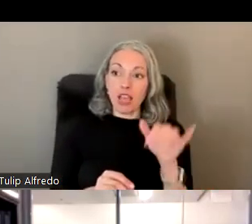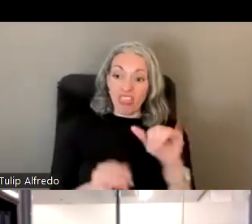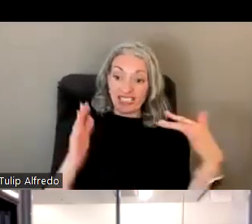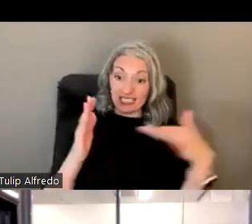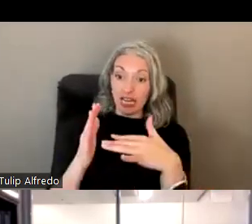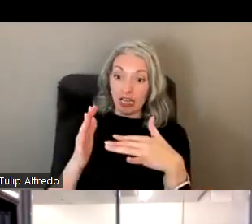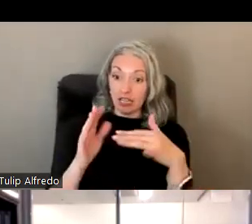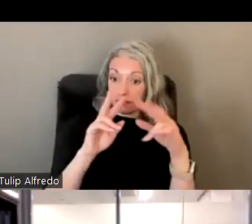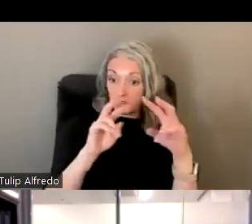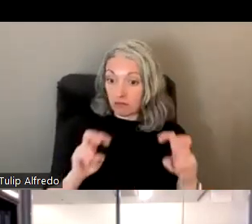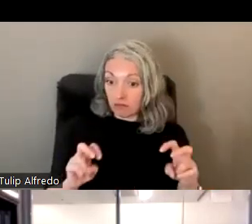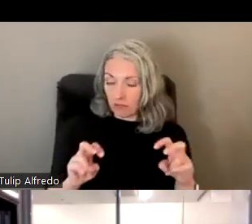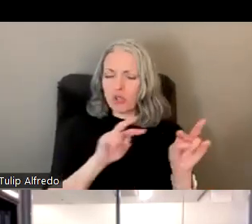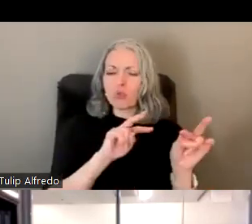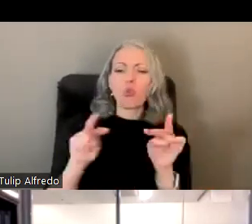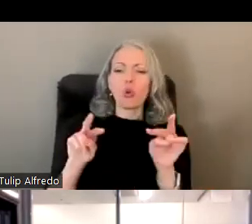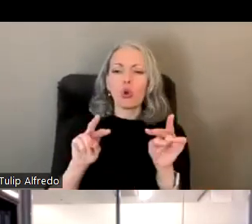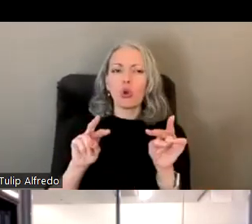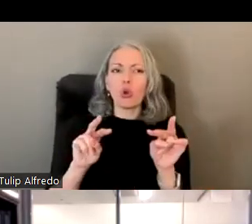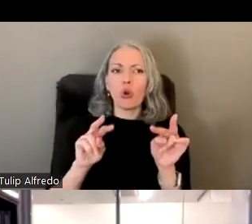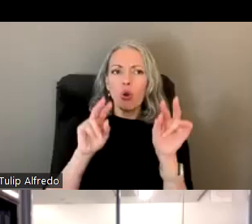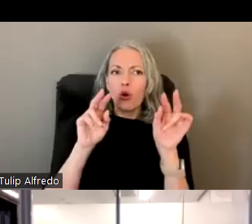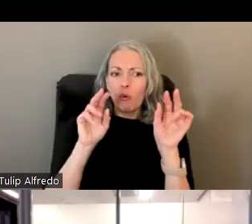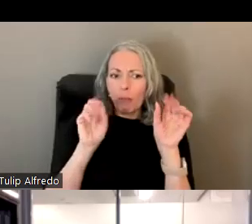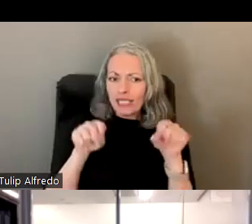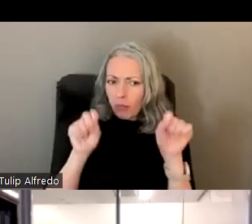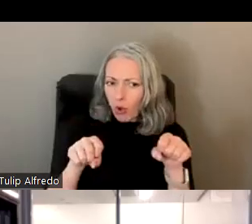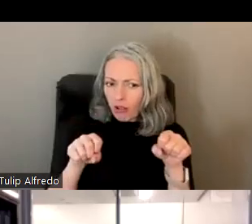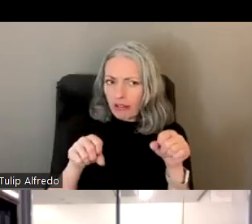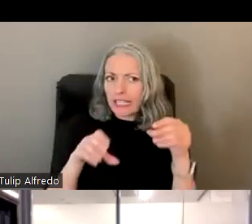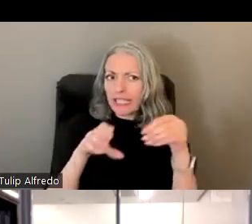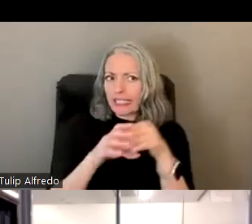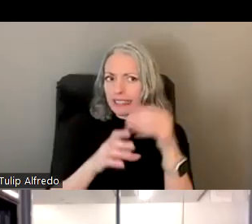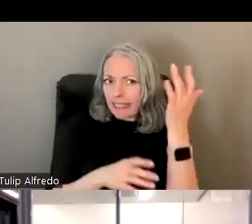do is to really look at what might be possible in California.